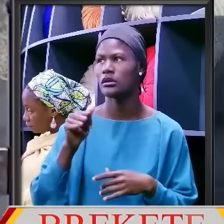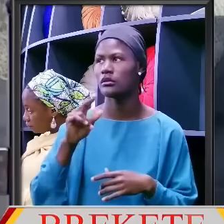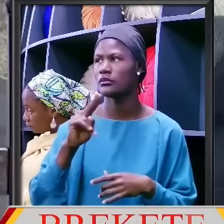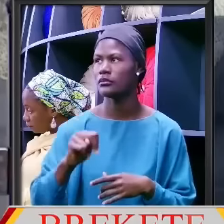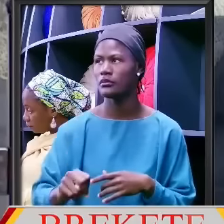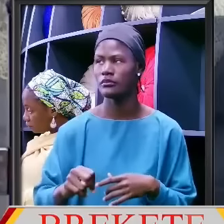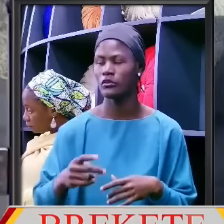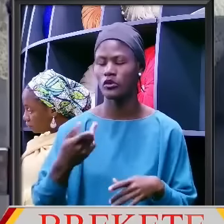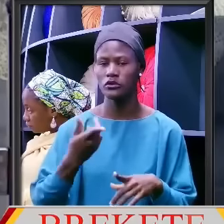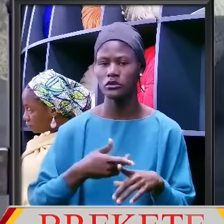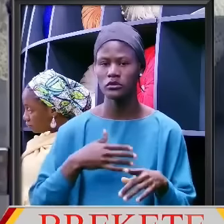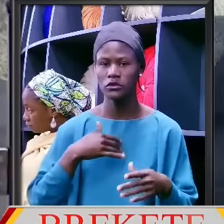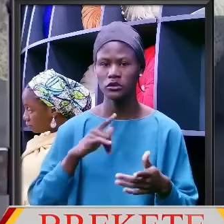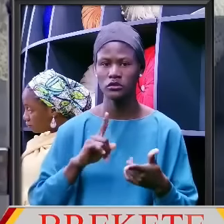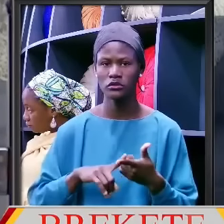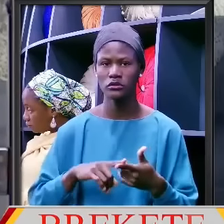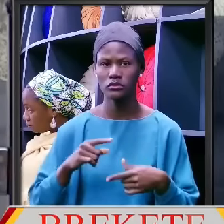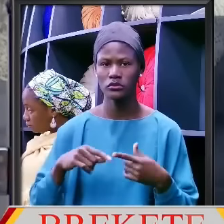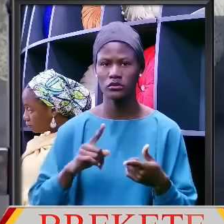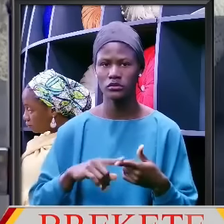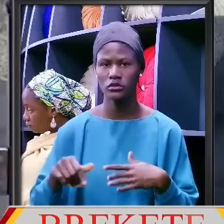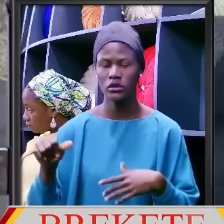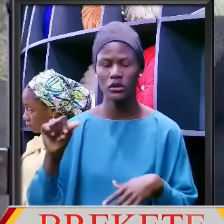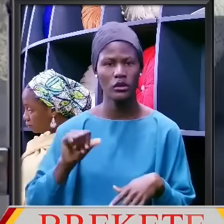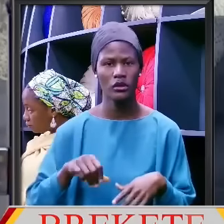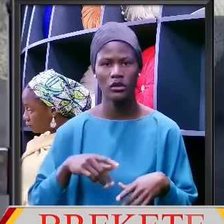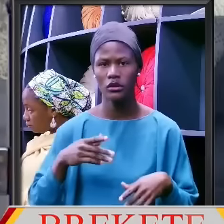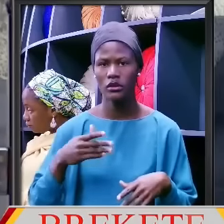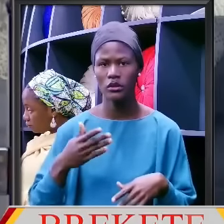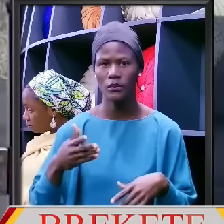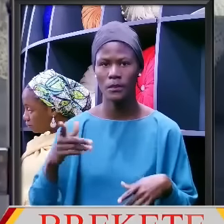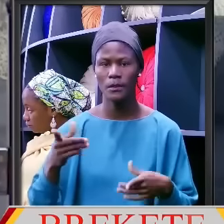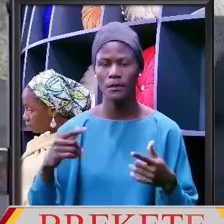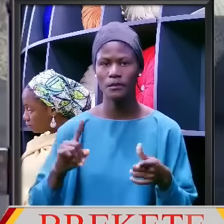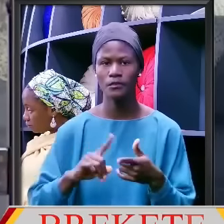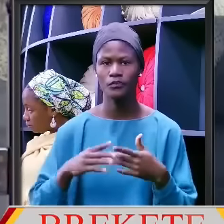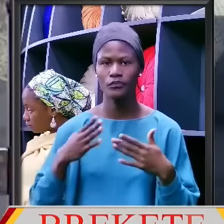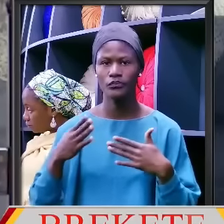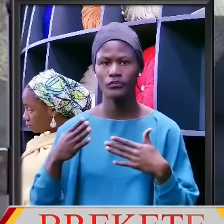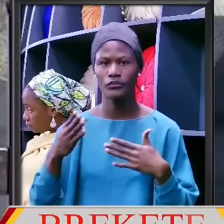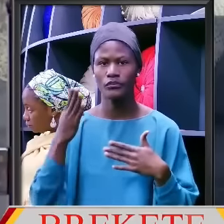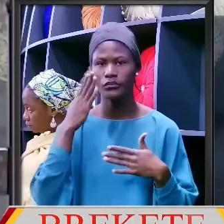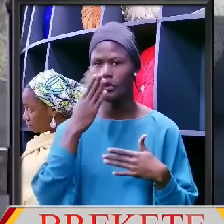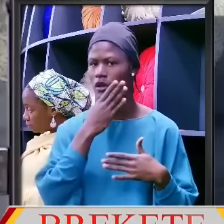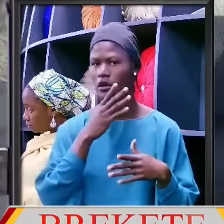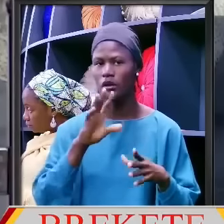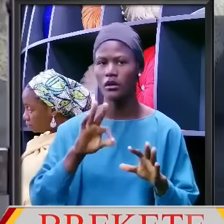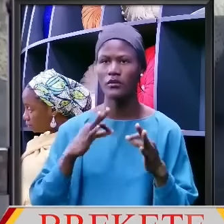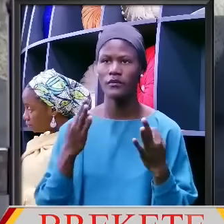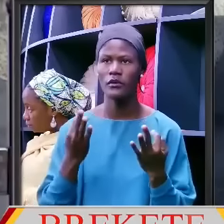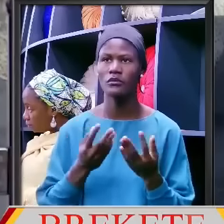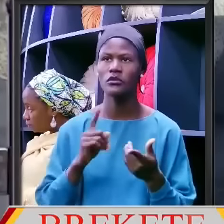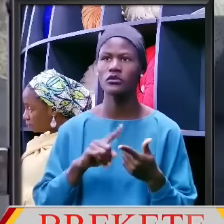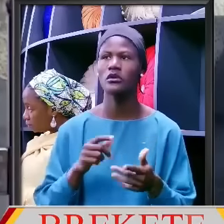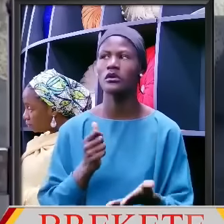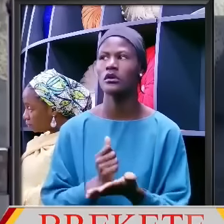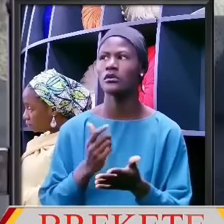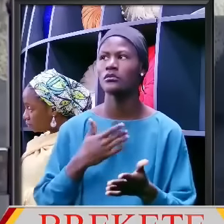to go to any other place, I should come to Brekete Family to help me and recover my